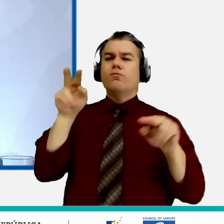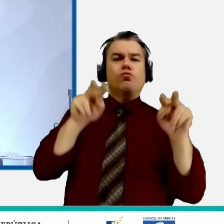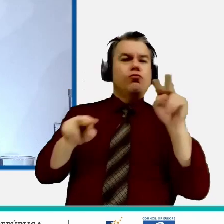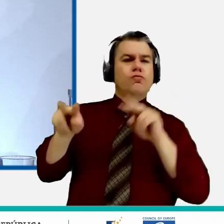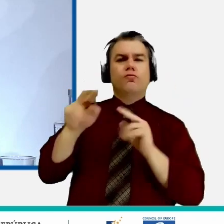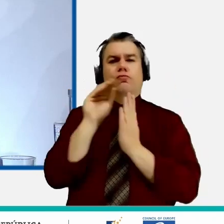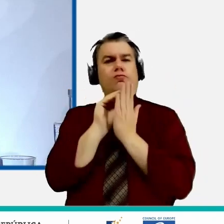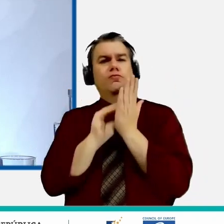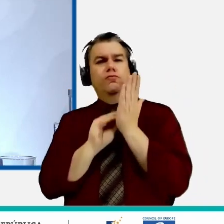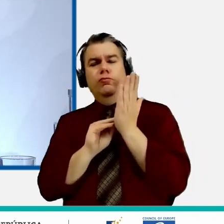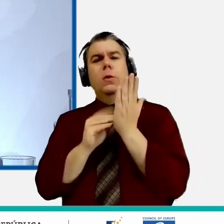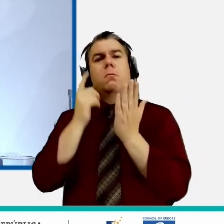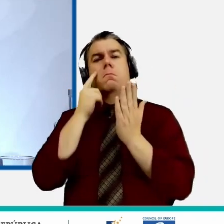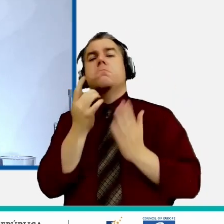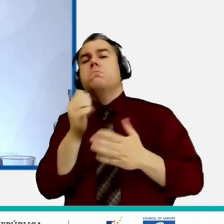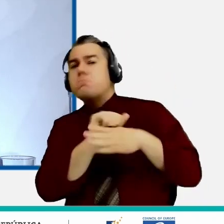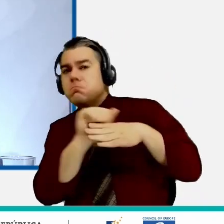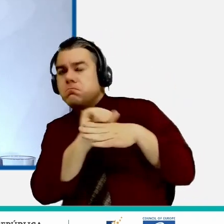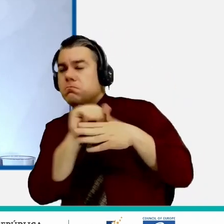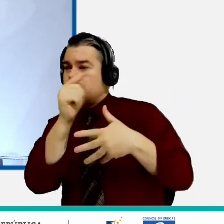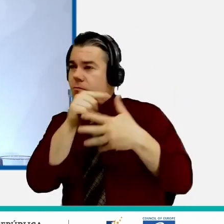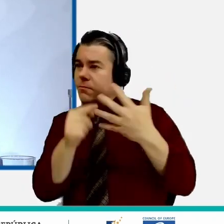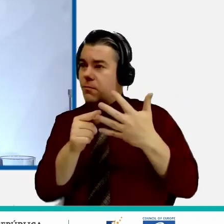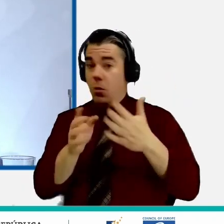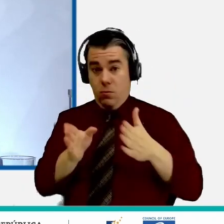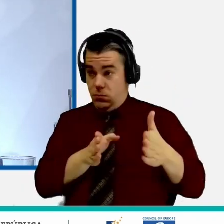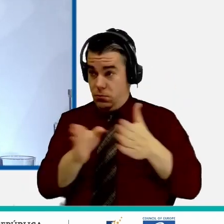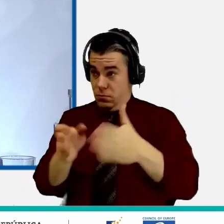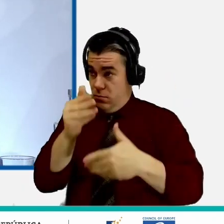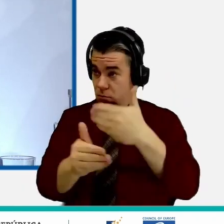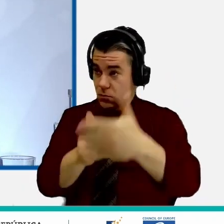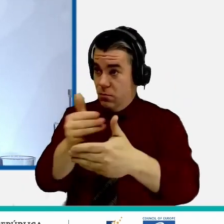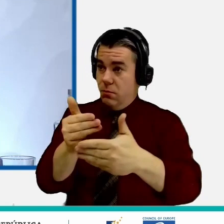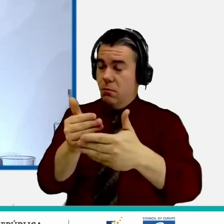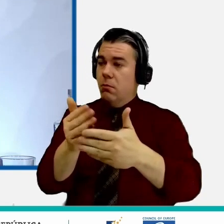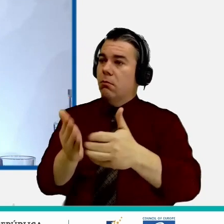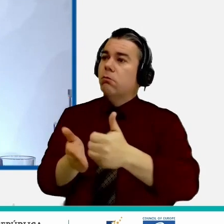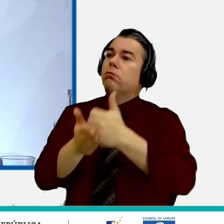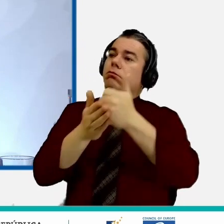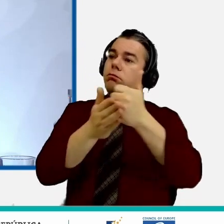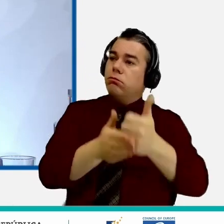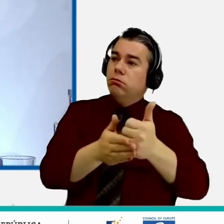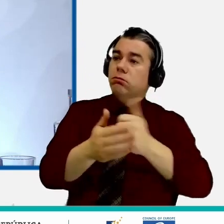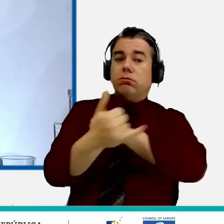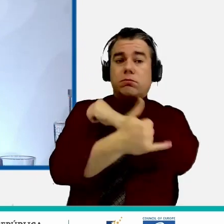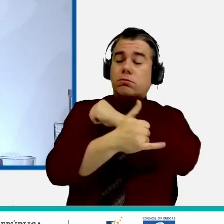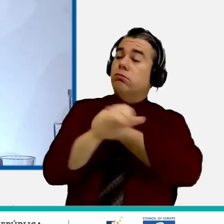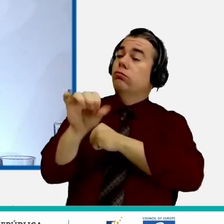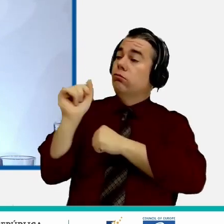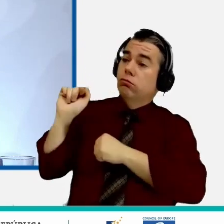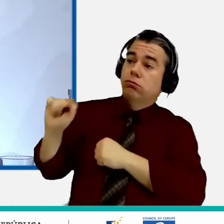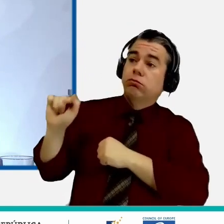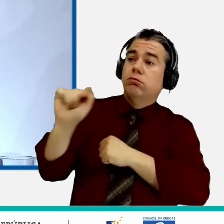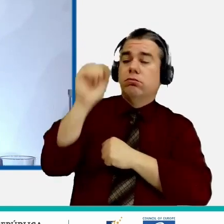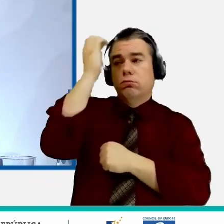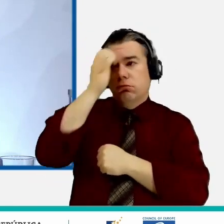scenario building, how much the roadmap actually could be used as a vehicle for other member states in the region of Europe and Central